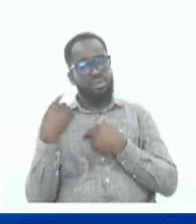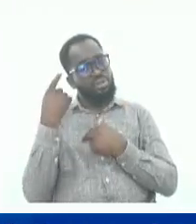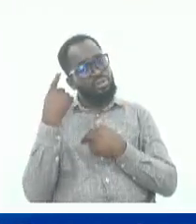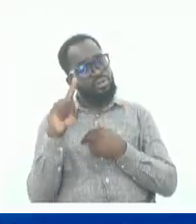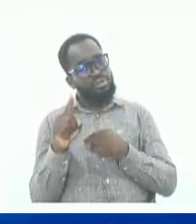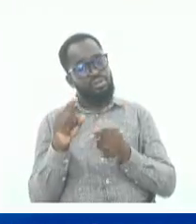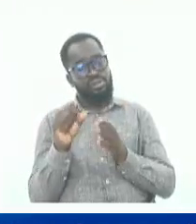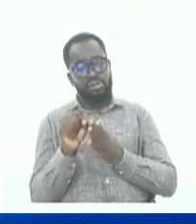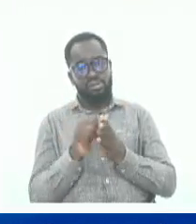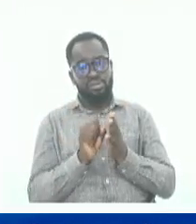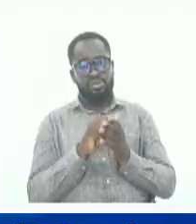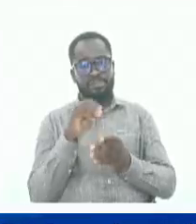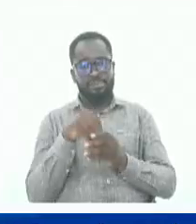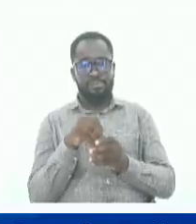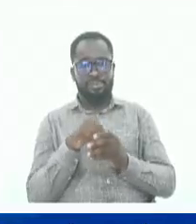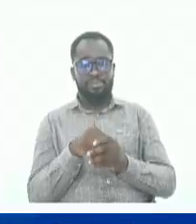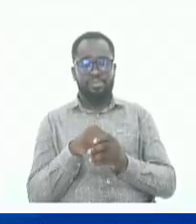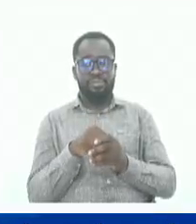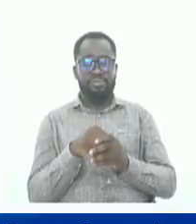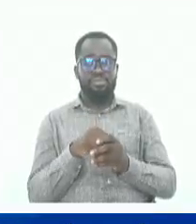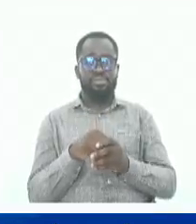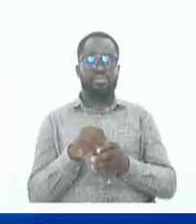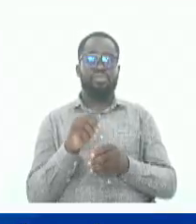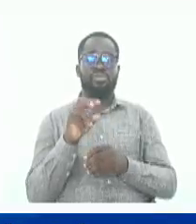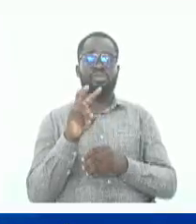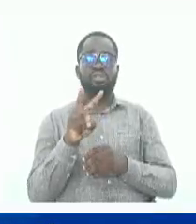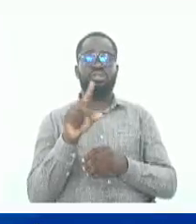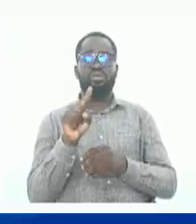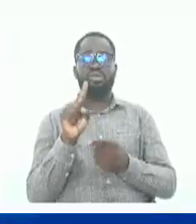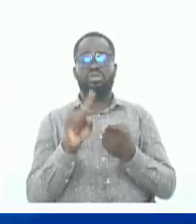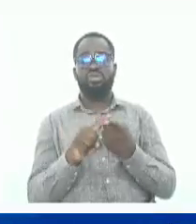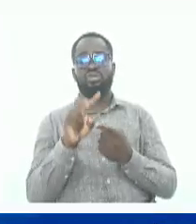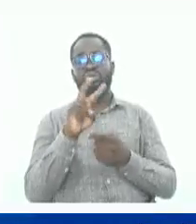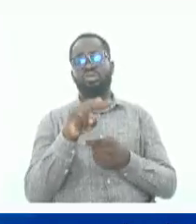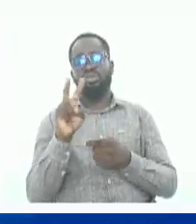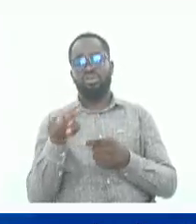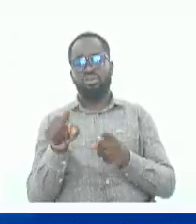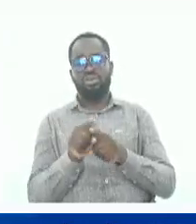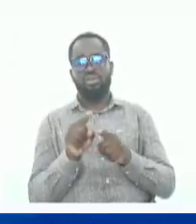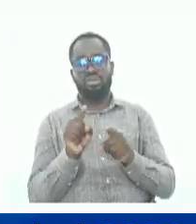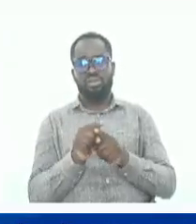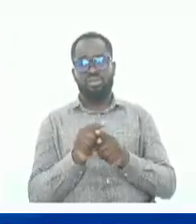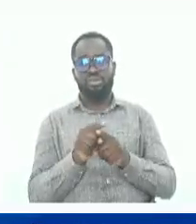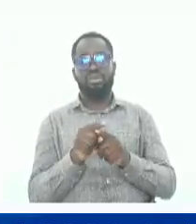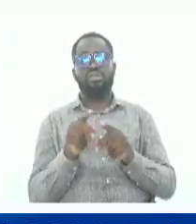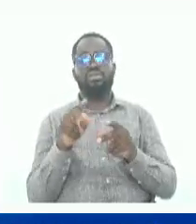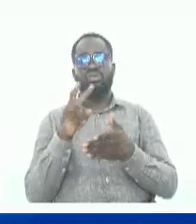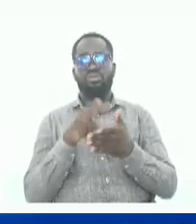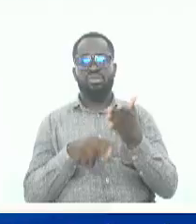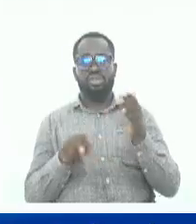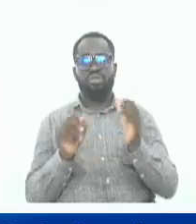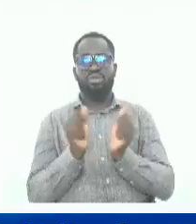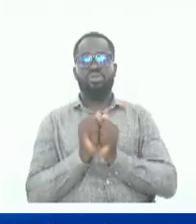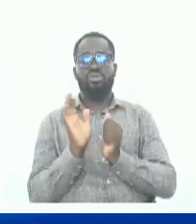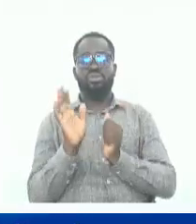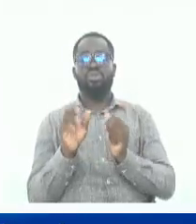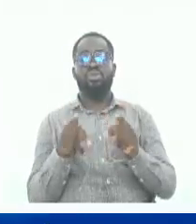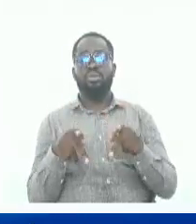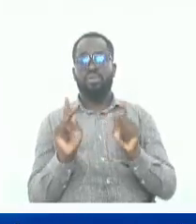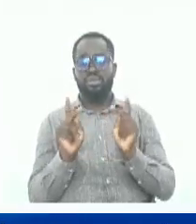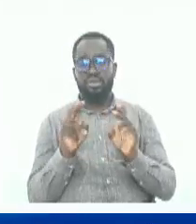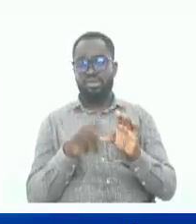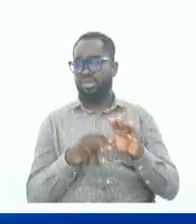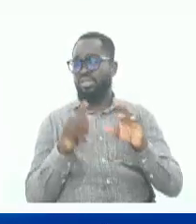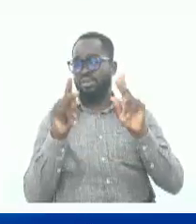financial statements contained in pages 21 to 22 are all taken as read with your permission. Mr.